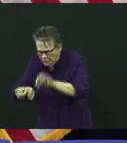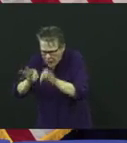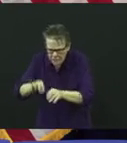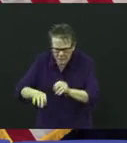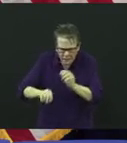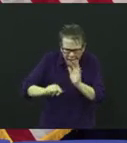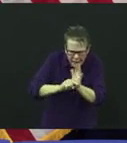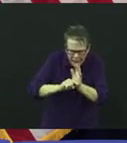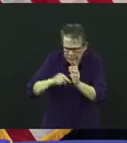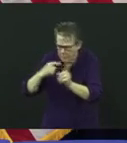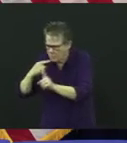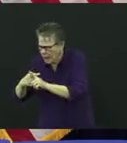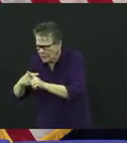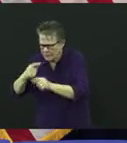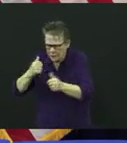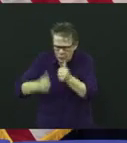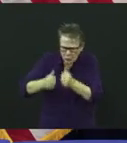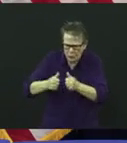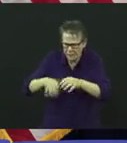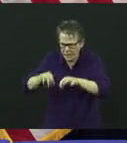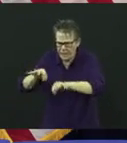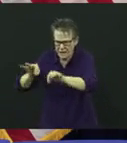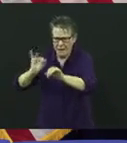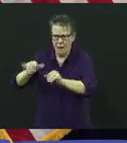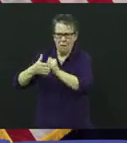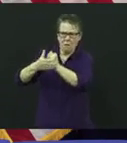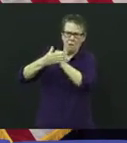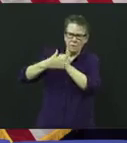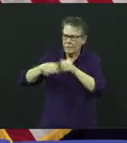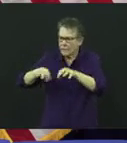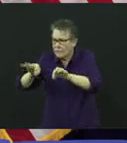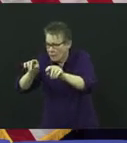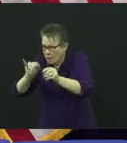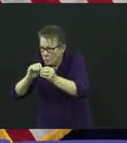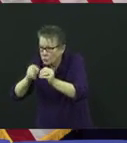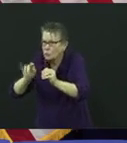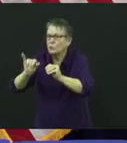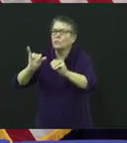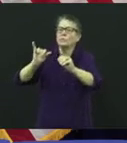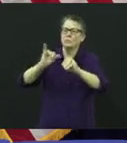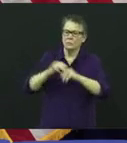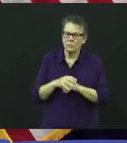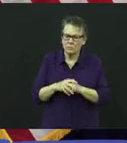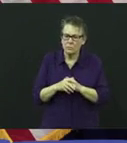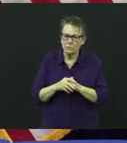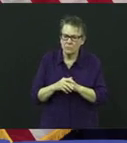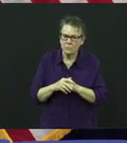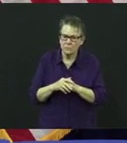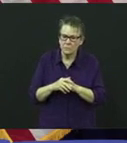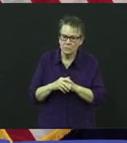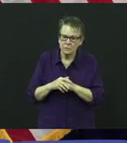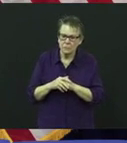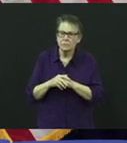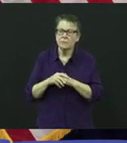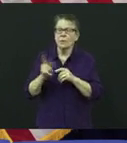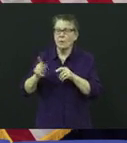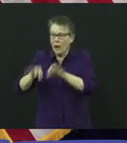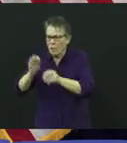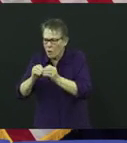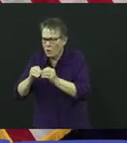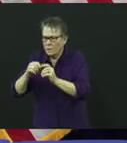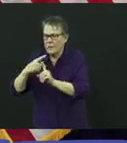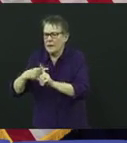case results, they are also vital data that we need to make the best decisions to flatten the curve and stay out ahead as best we